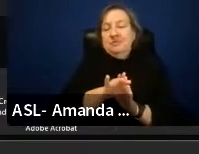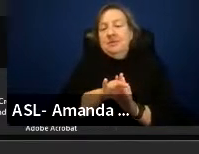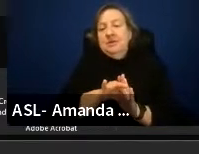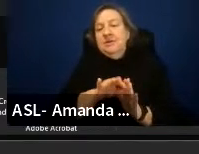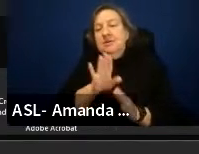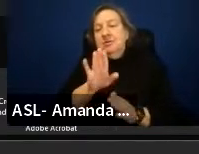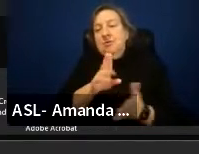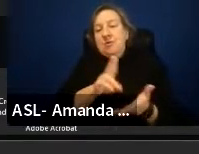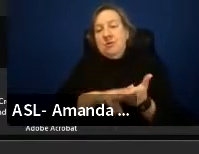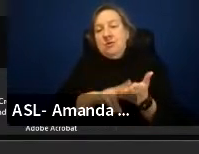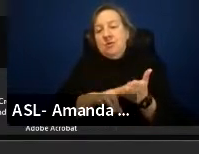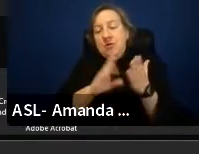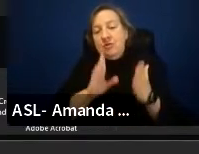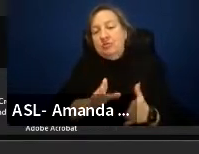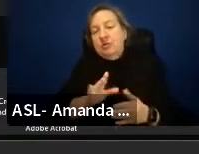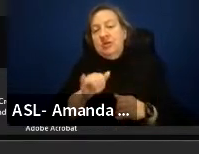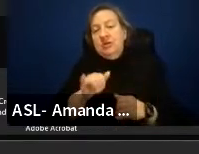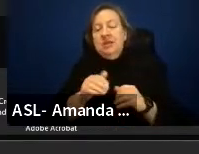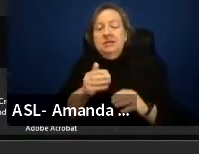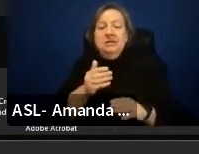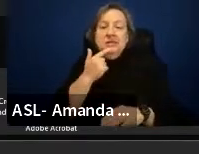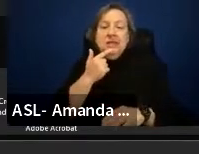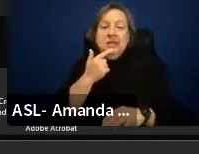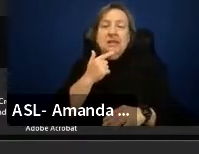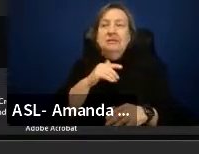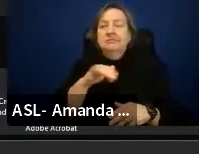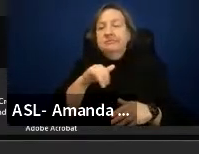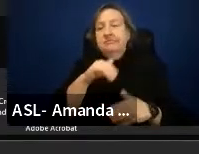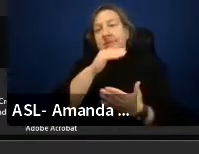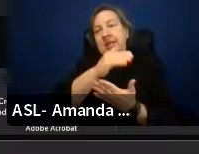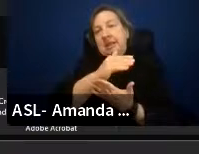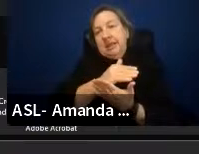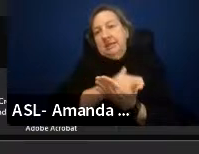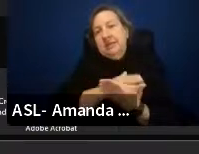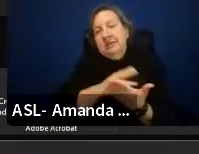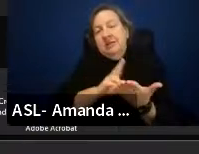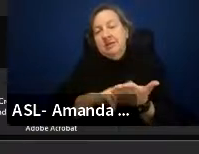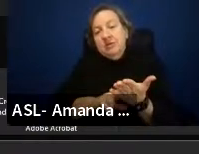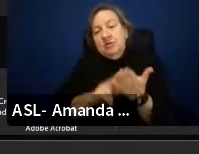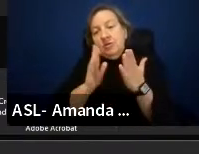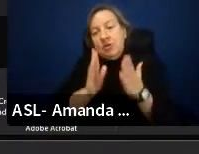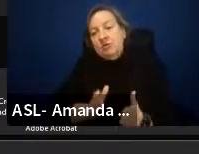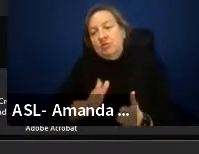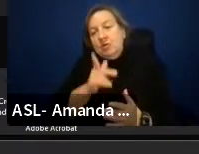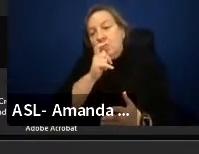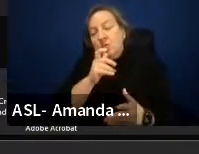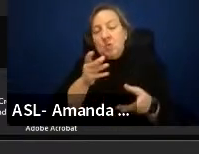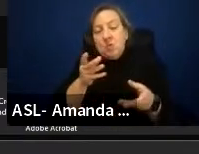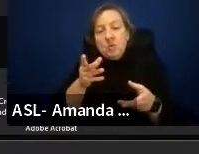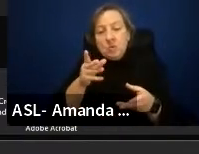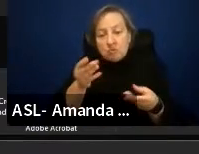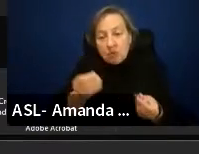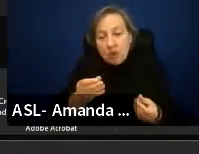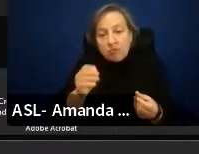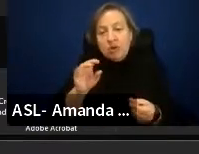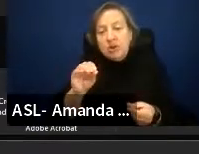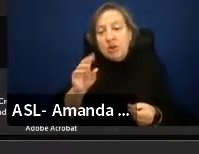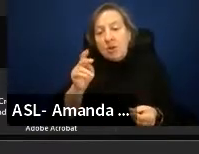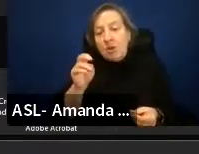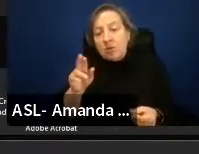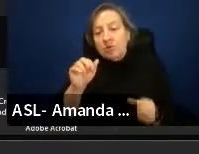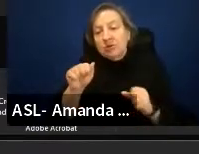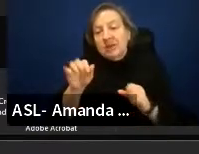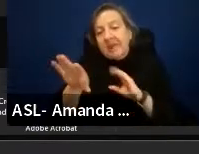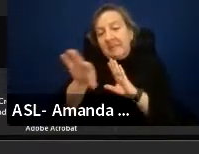your contractor. This is a list of contractors that the property owner can